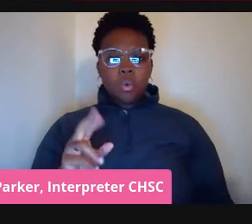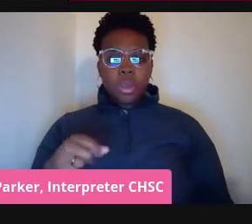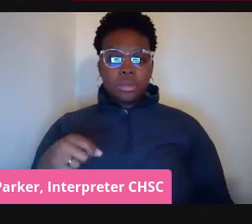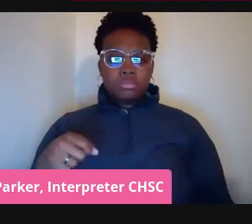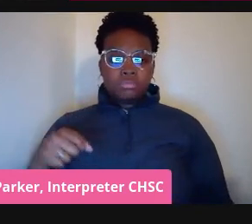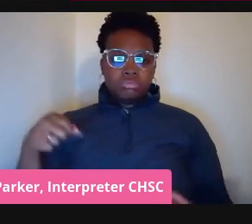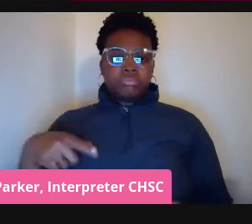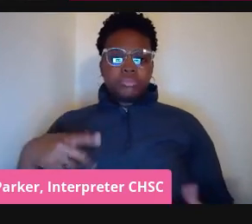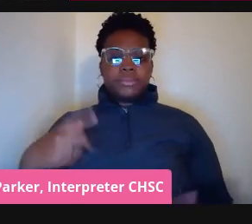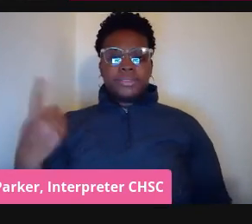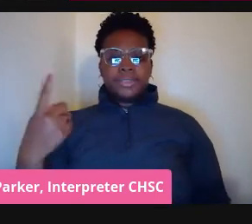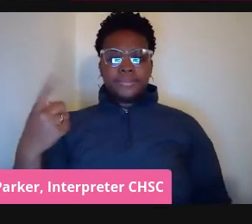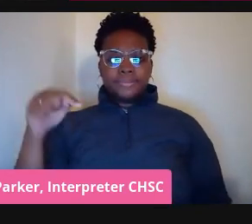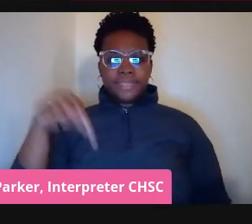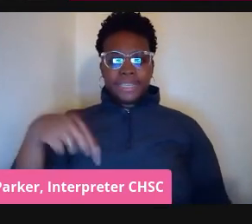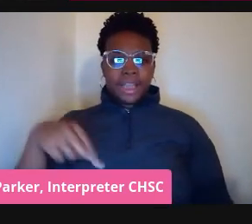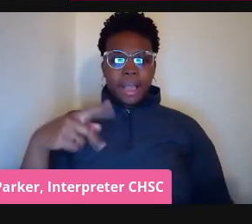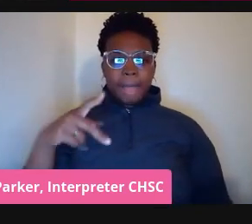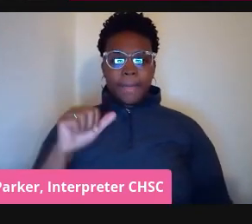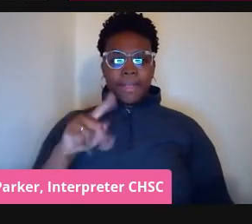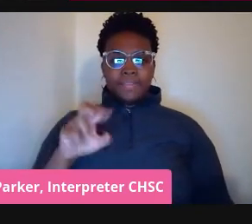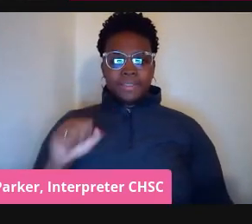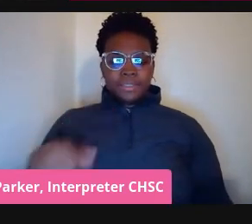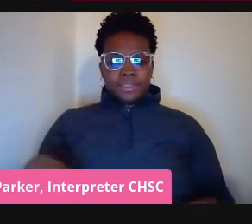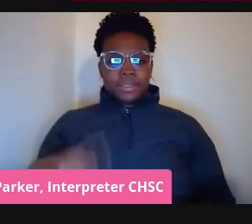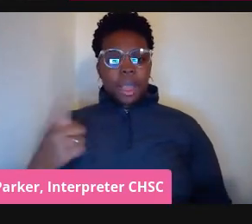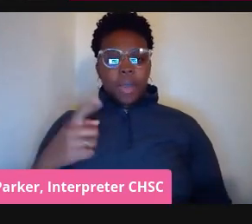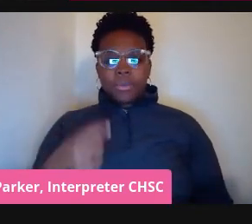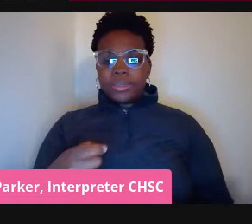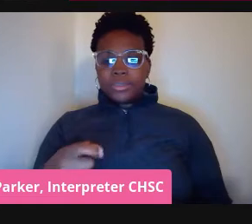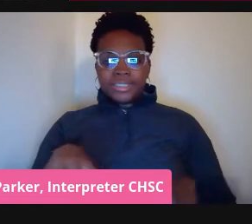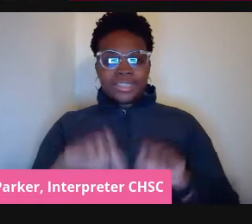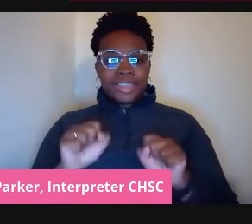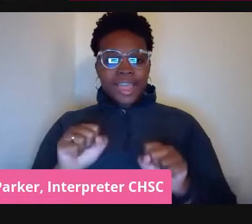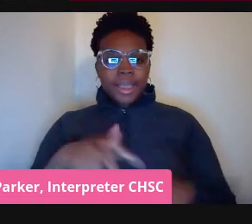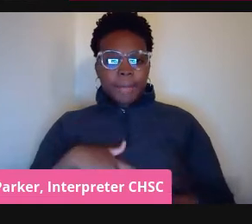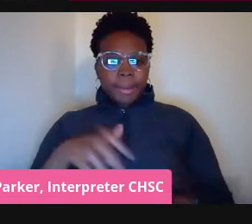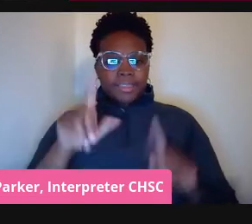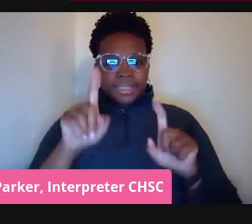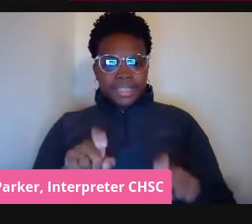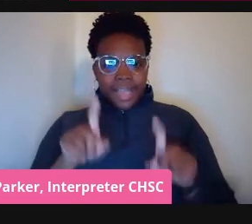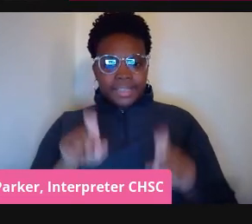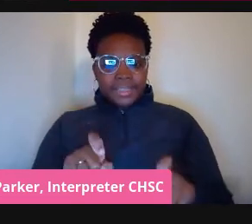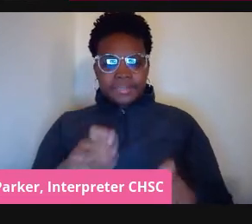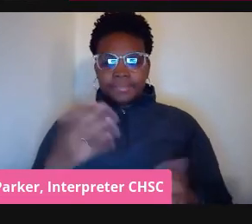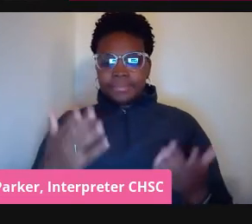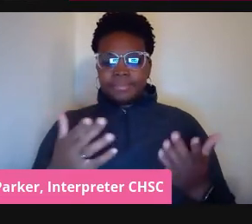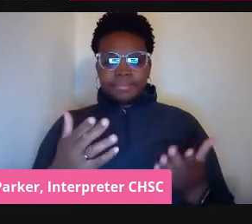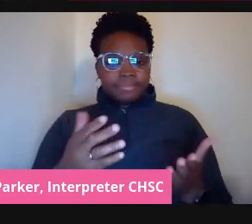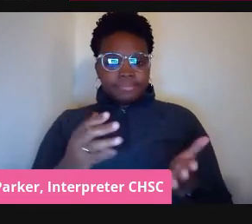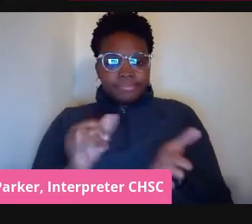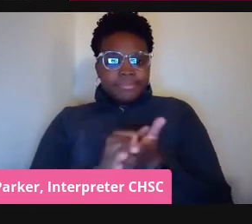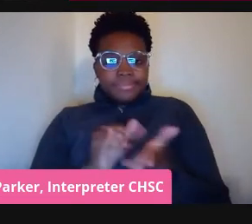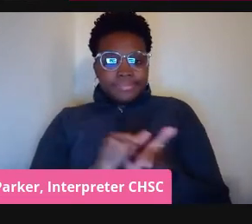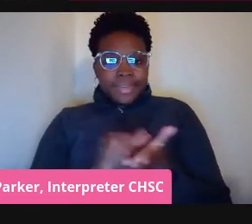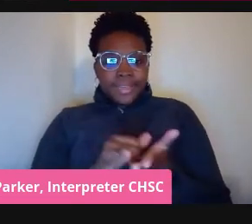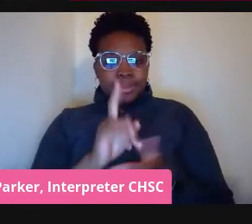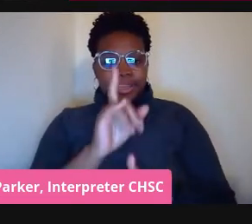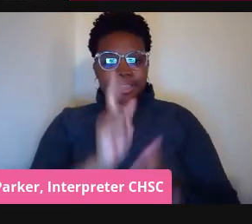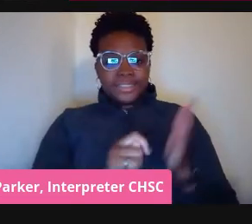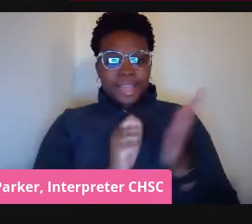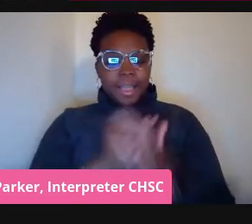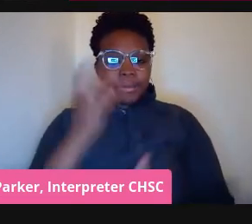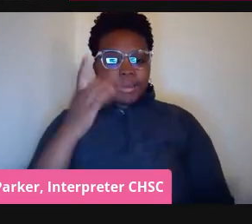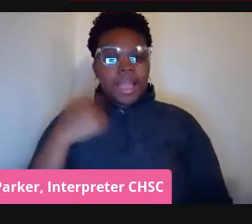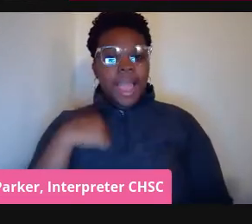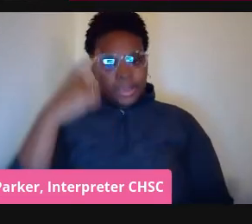in my pelvic region. And I was always taking a pregnancy test, even though it might not even be humanly possible at the time, because I